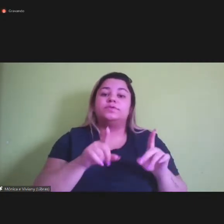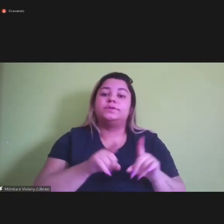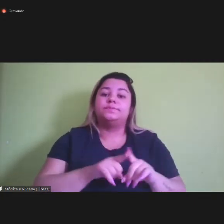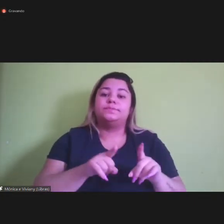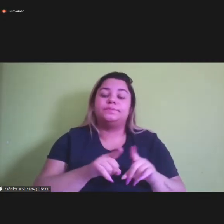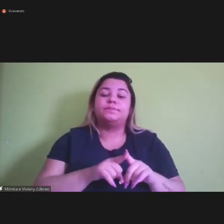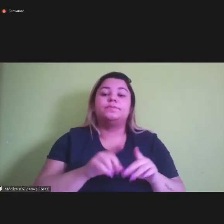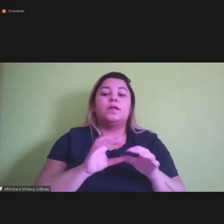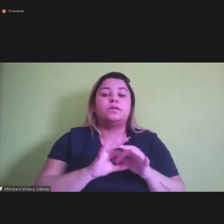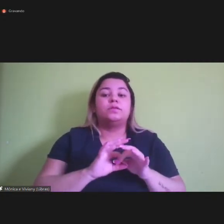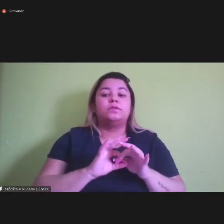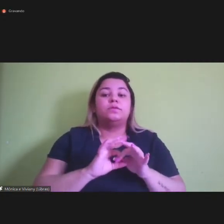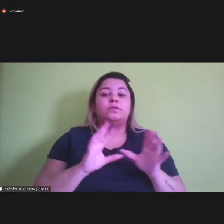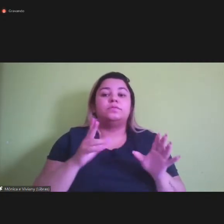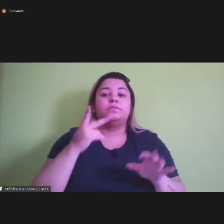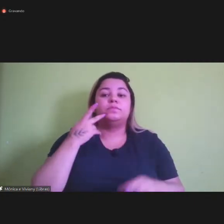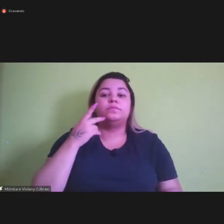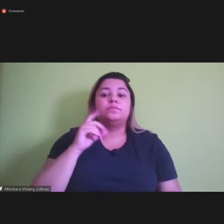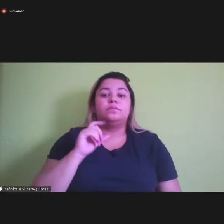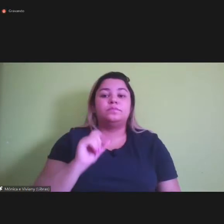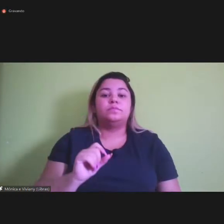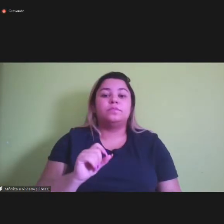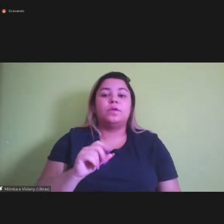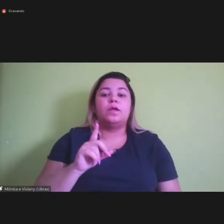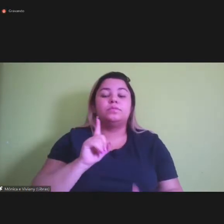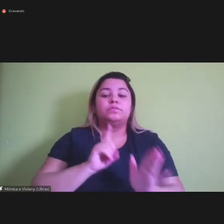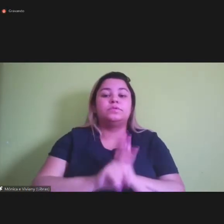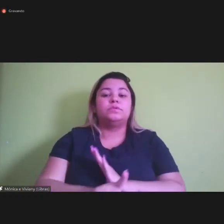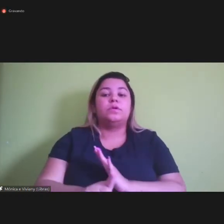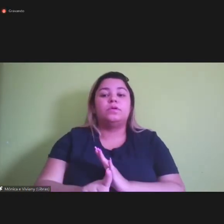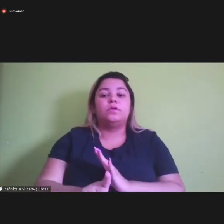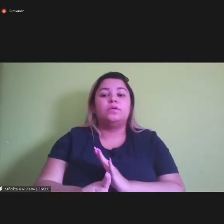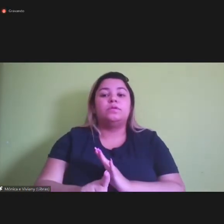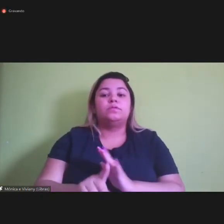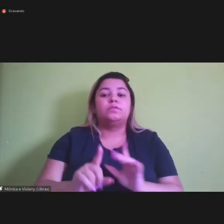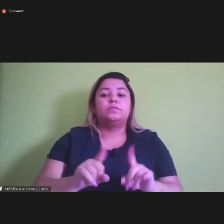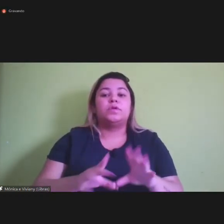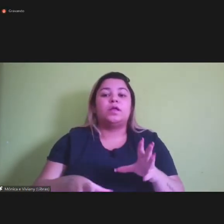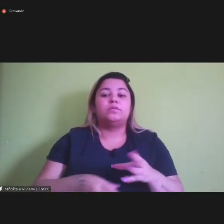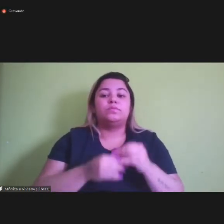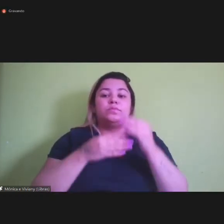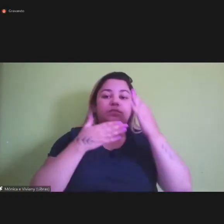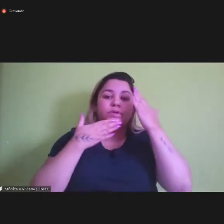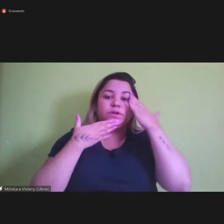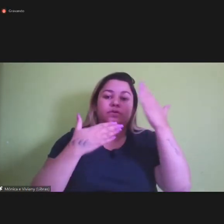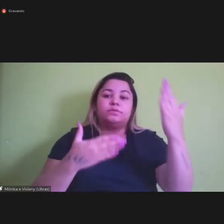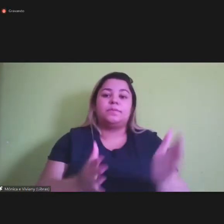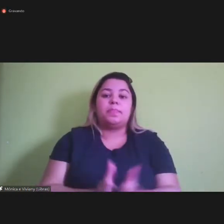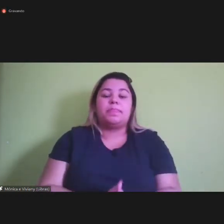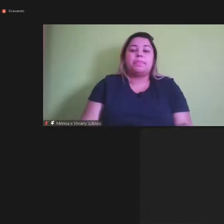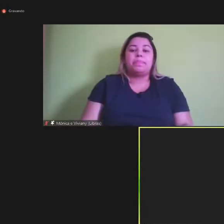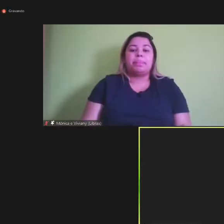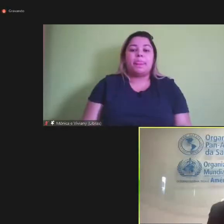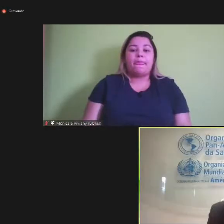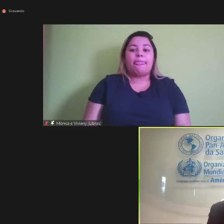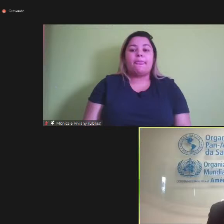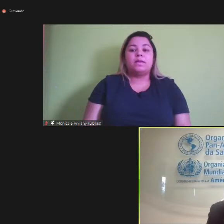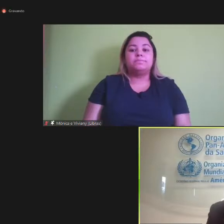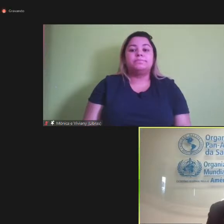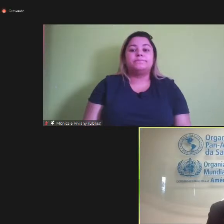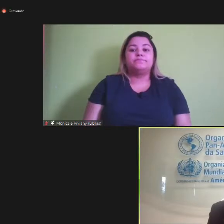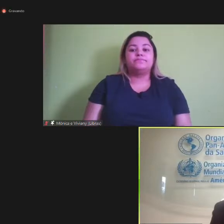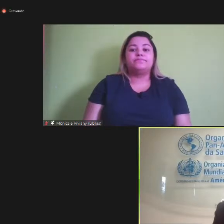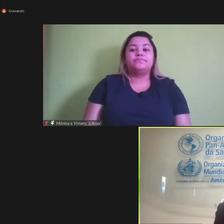later. Then I am available here for questions and other comments. Thank you very